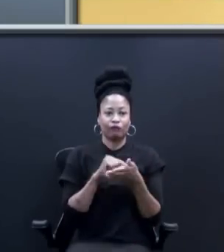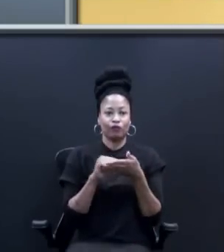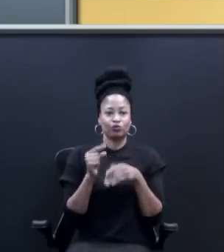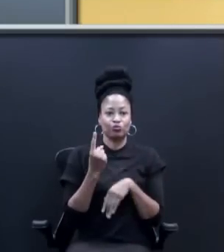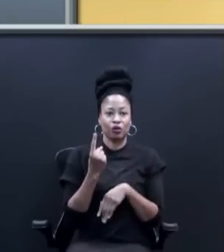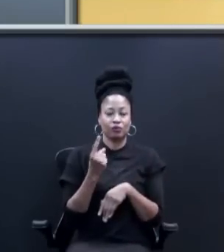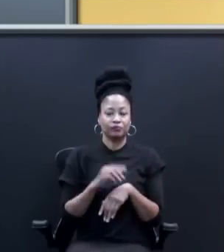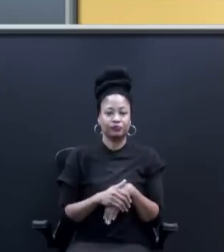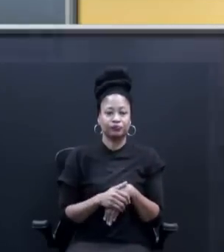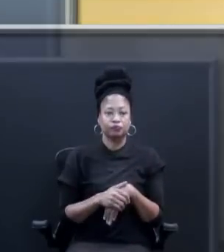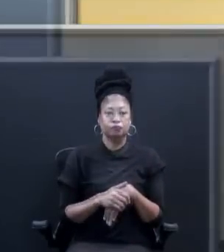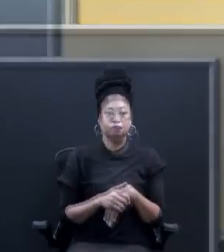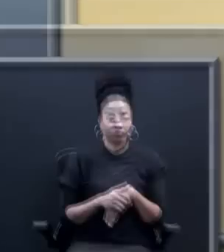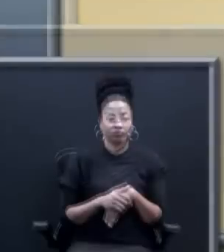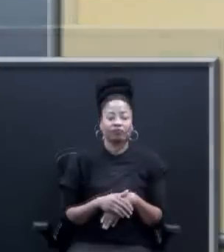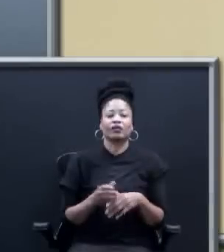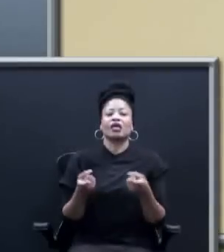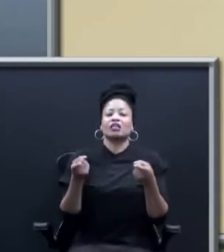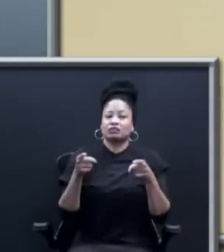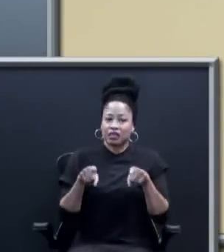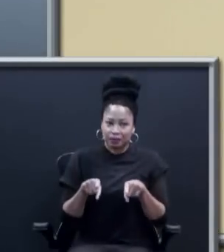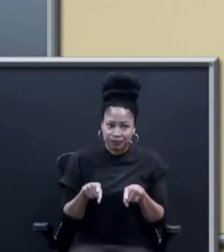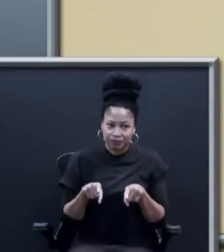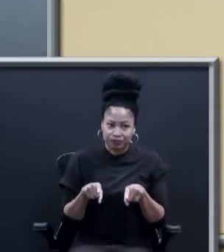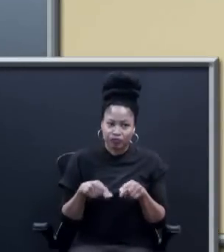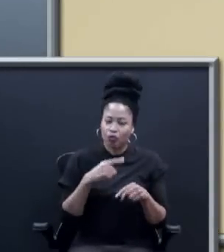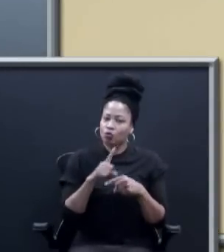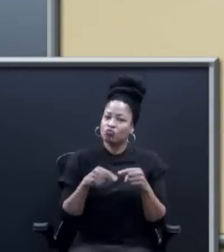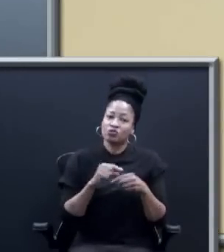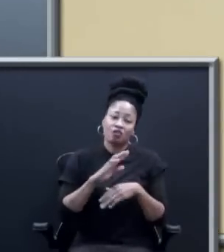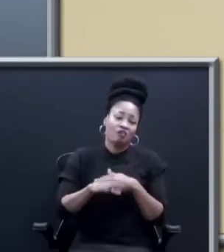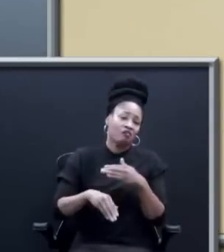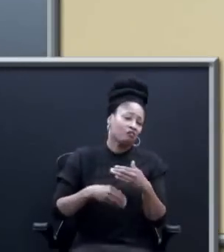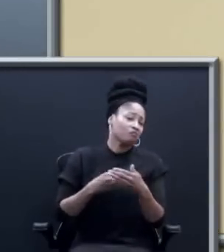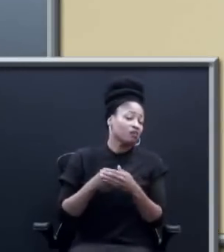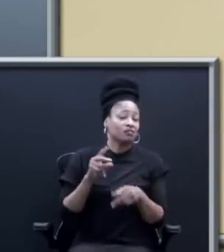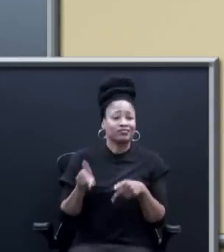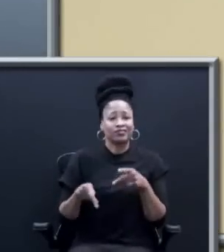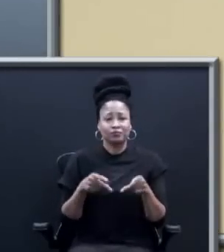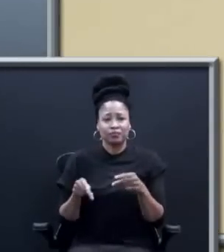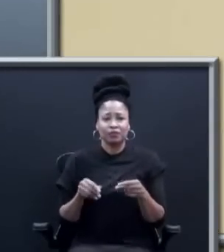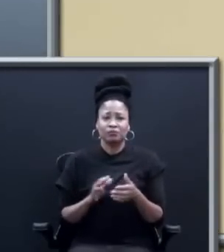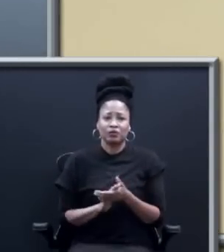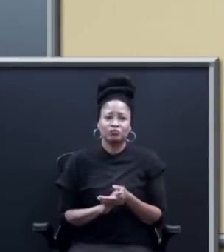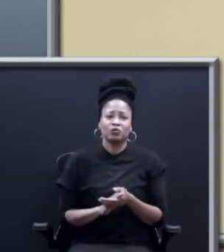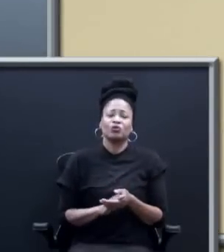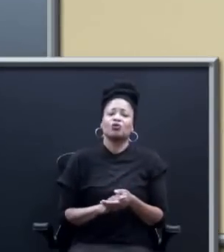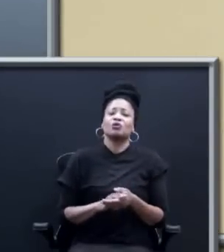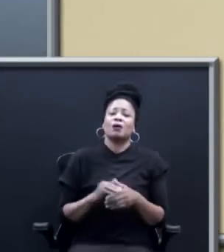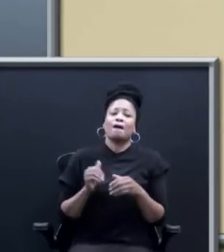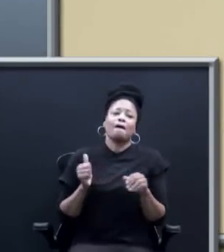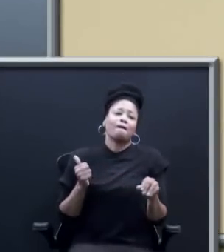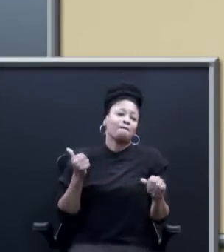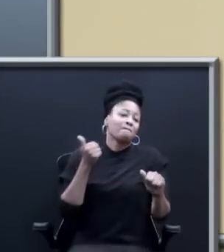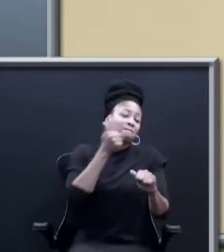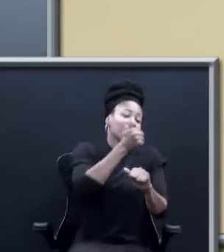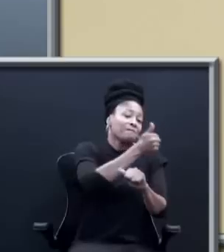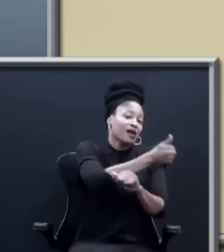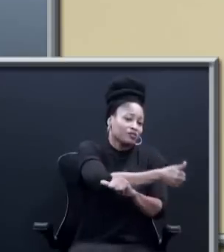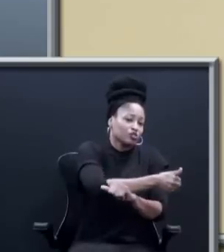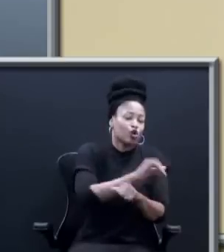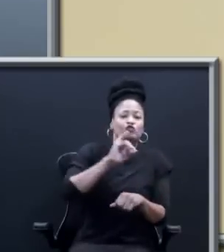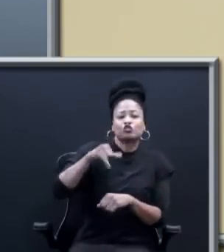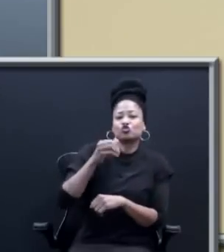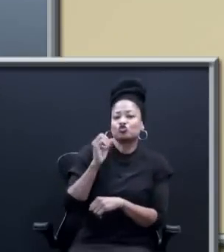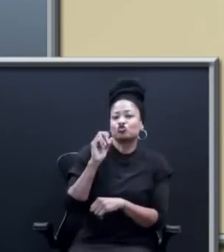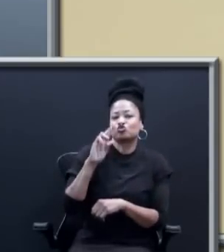Okay, read it. And it came to pass, when all the people were clean passed over Jordan, that the Lord spake unto Joshua,